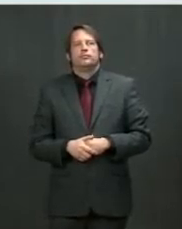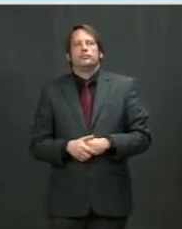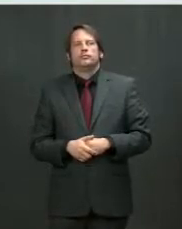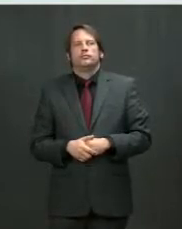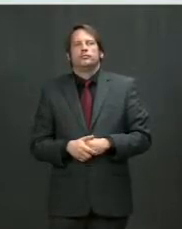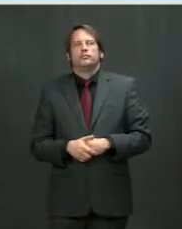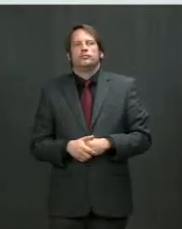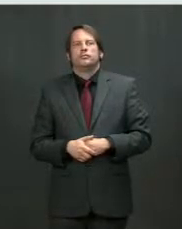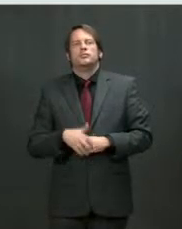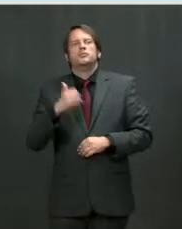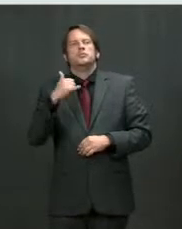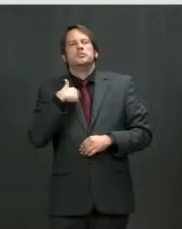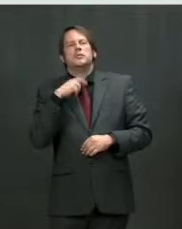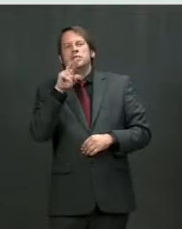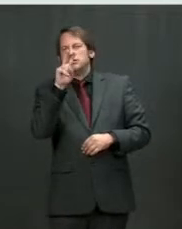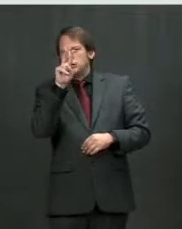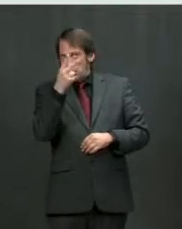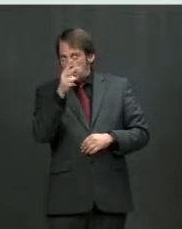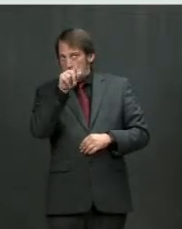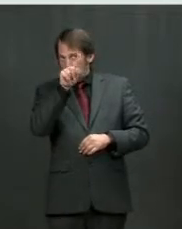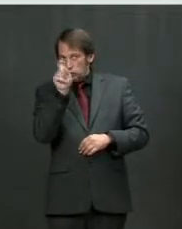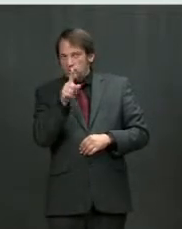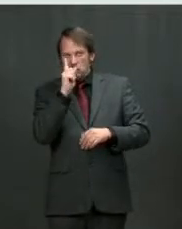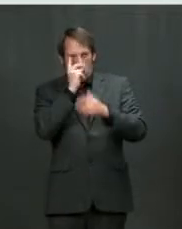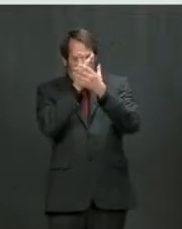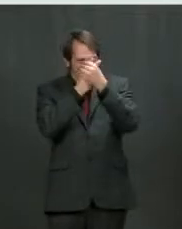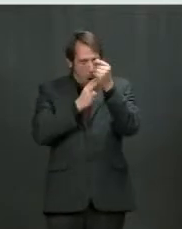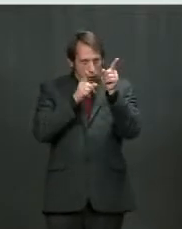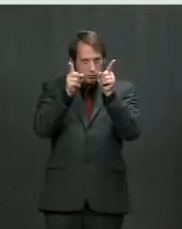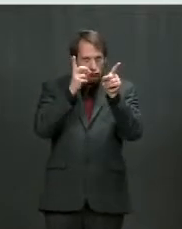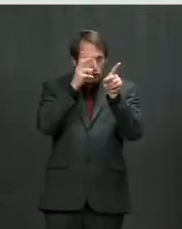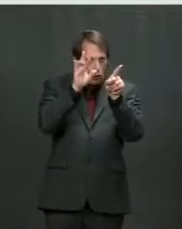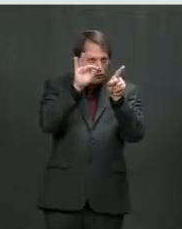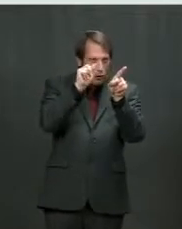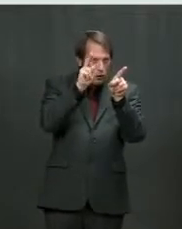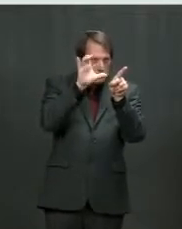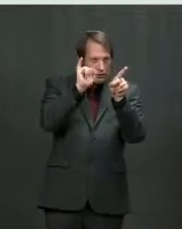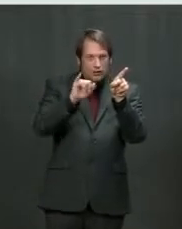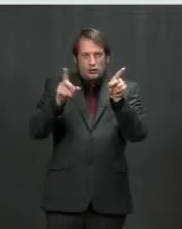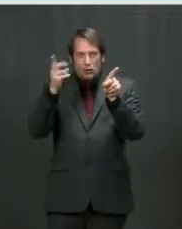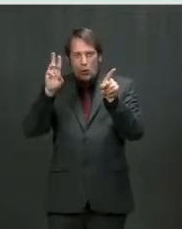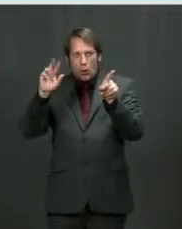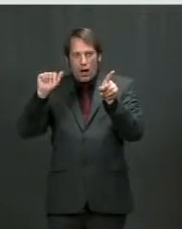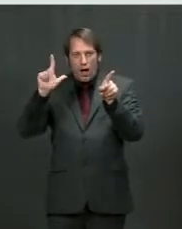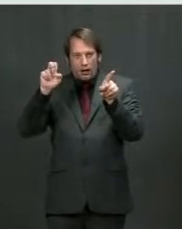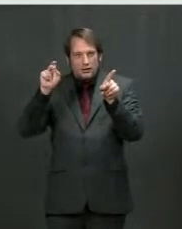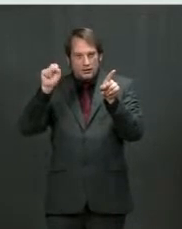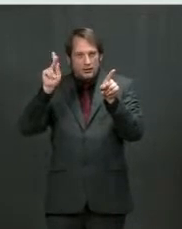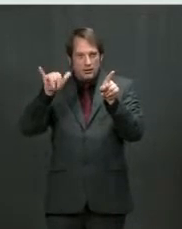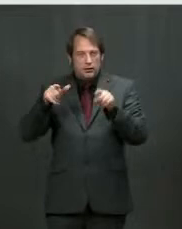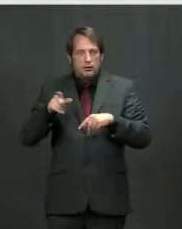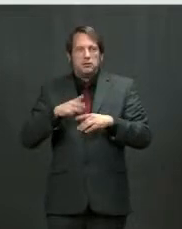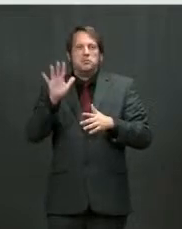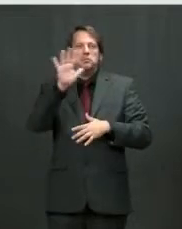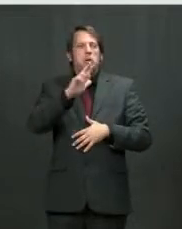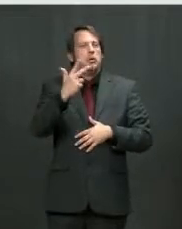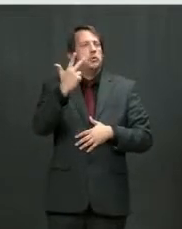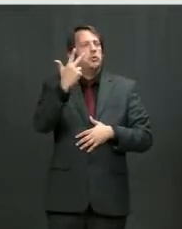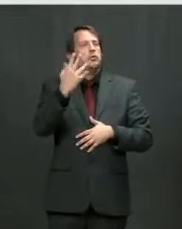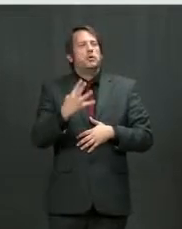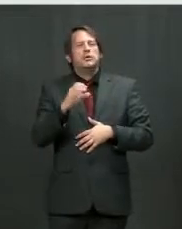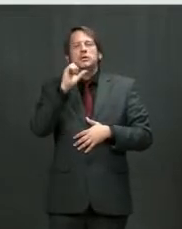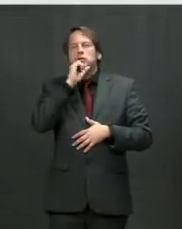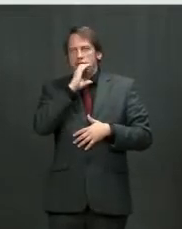Drs. Walensky and Fauci to comment. You know, we are at about 3/4 of seniors that have had their first